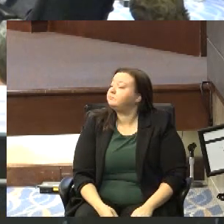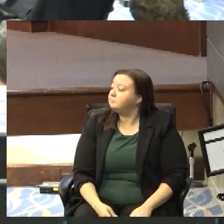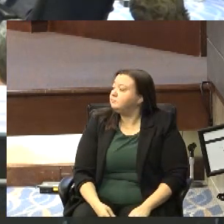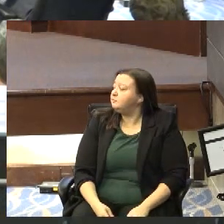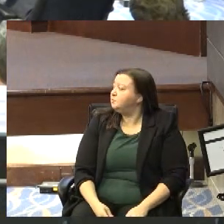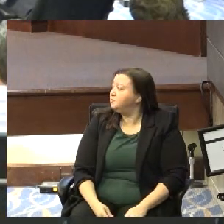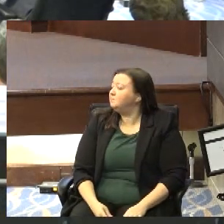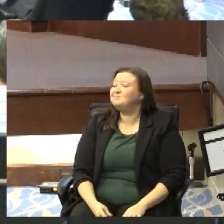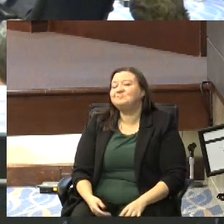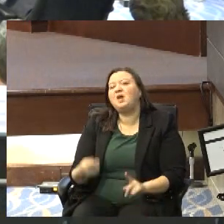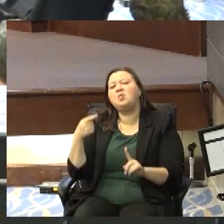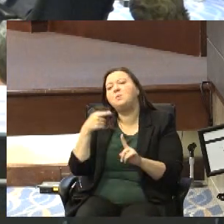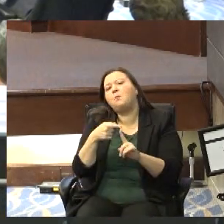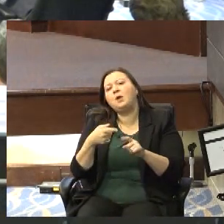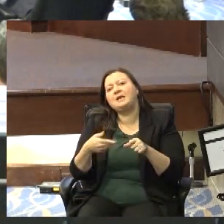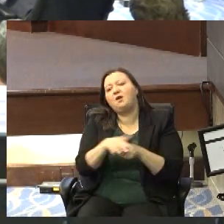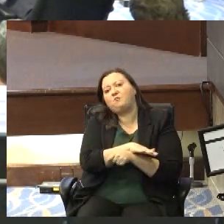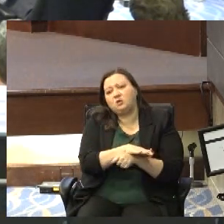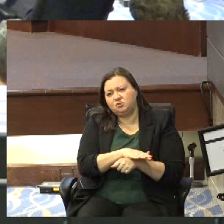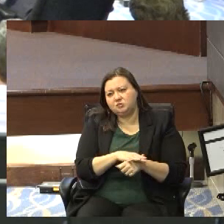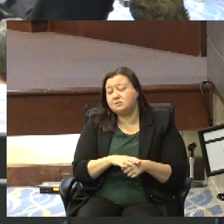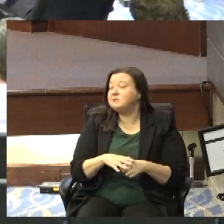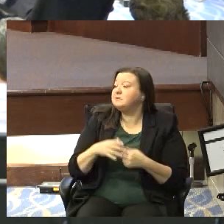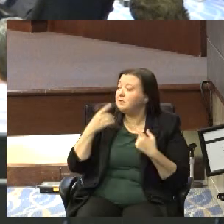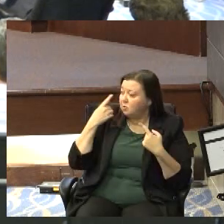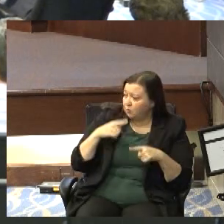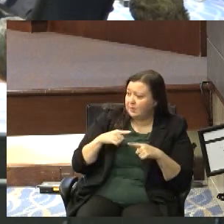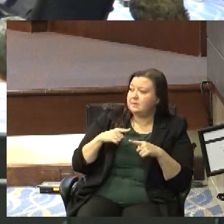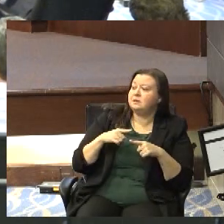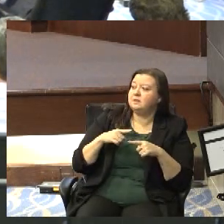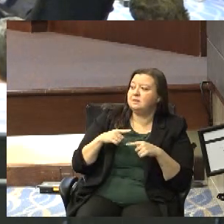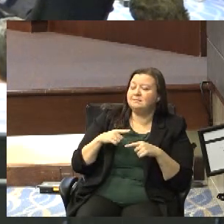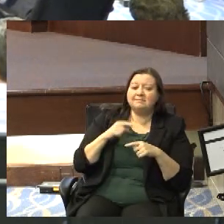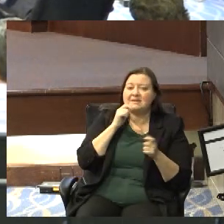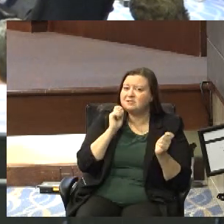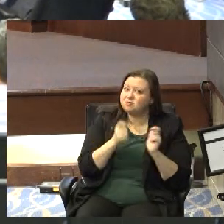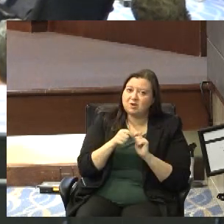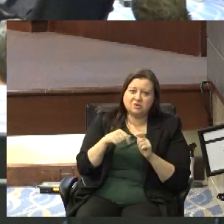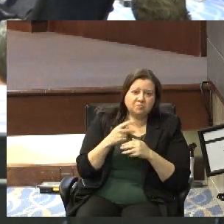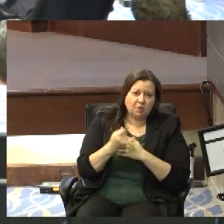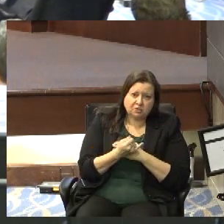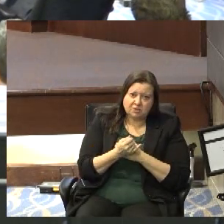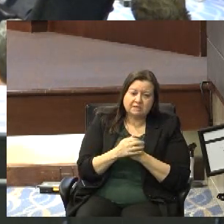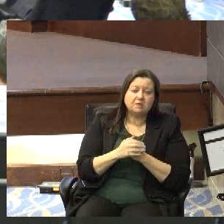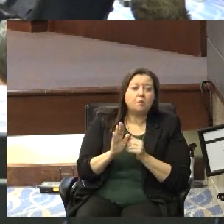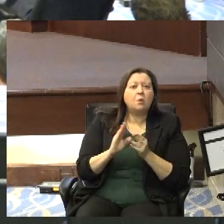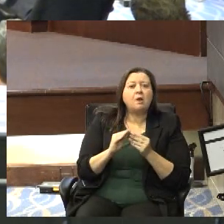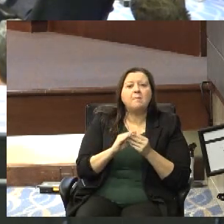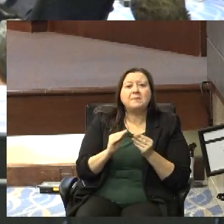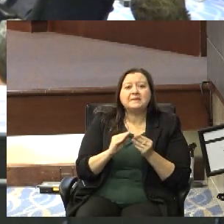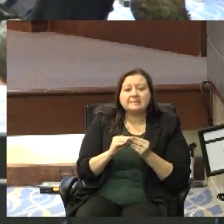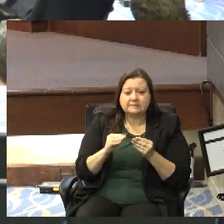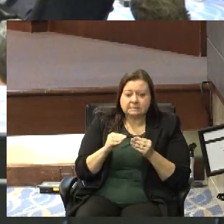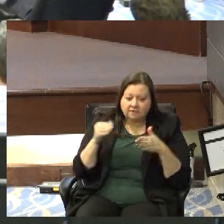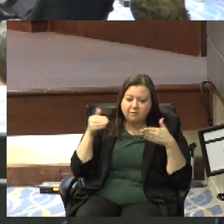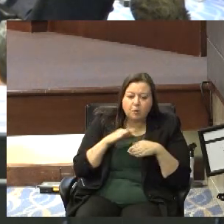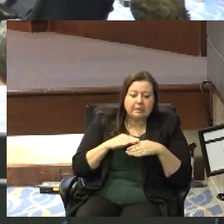Agreed. It's about coverage. Agreed, but when it comes to this project, it doesn't change this project. Your comments, eat what you kill, are